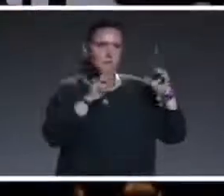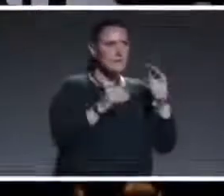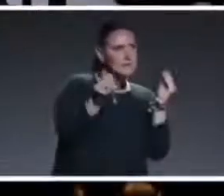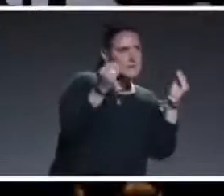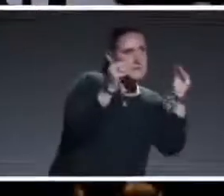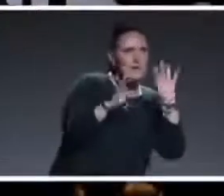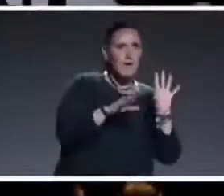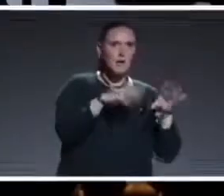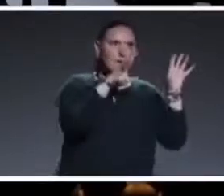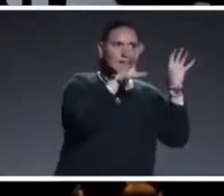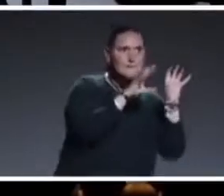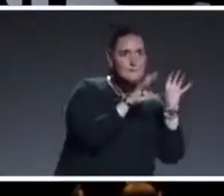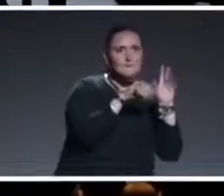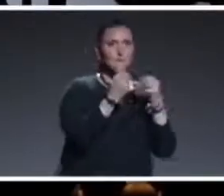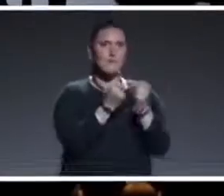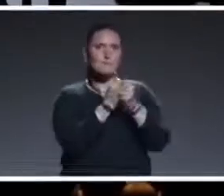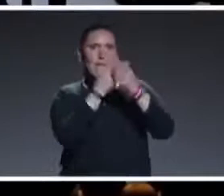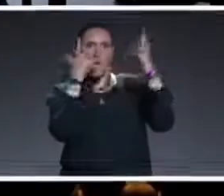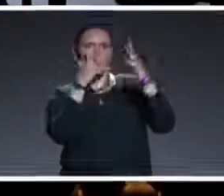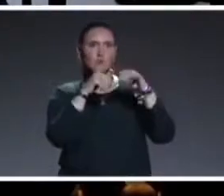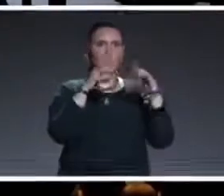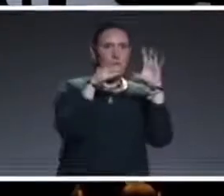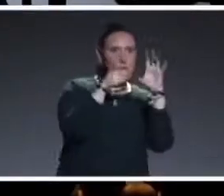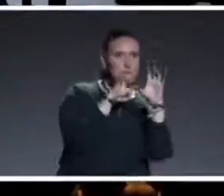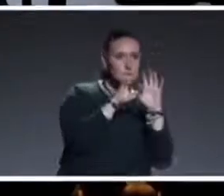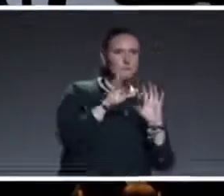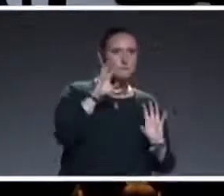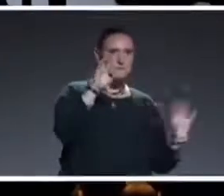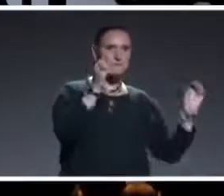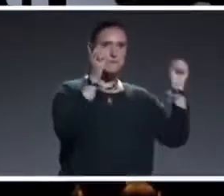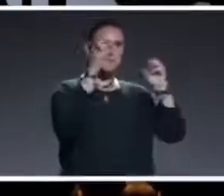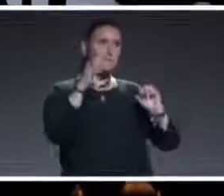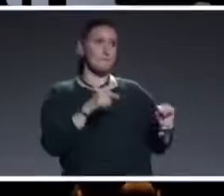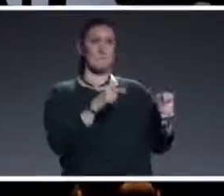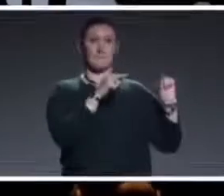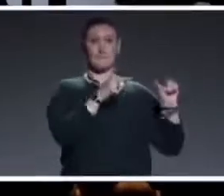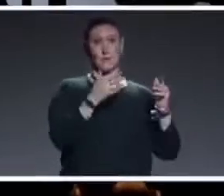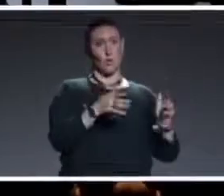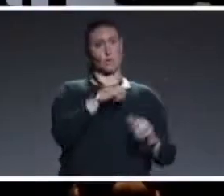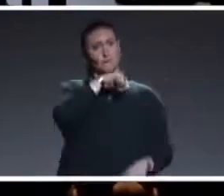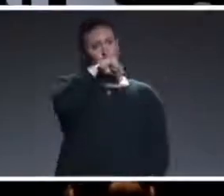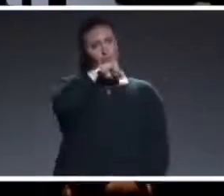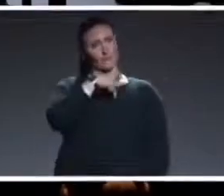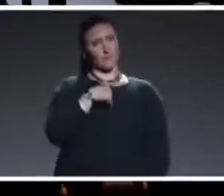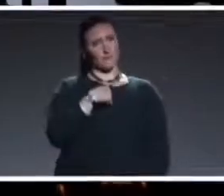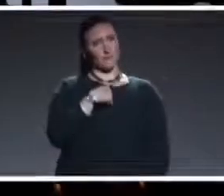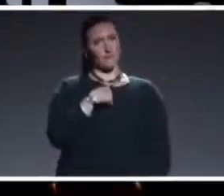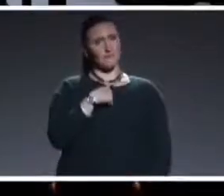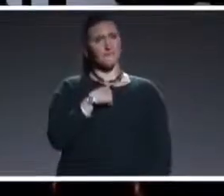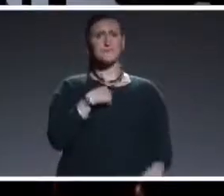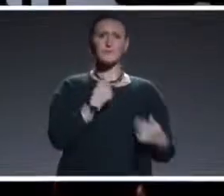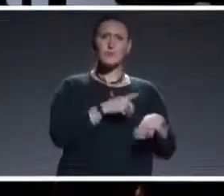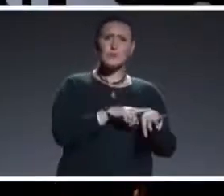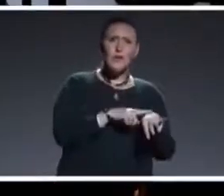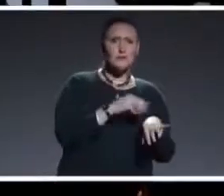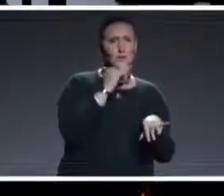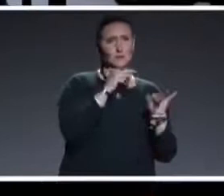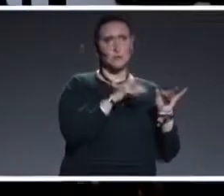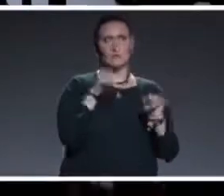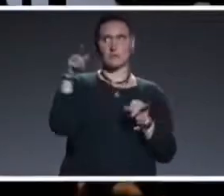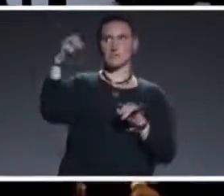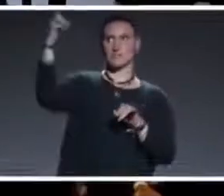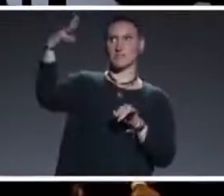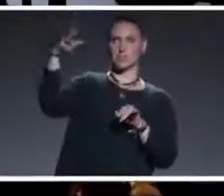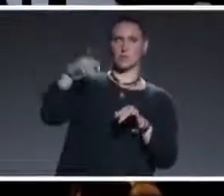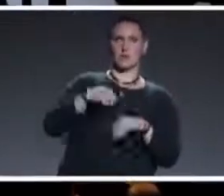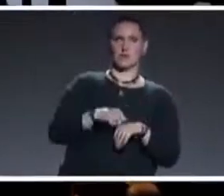backlight and this side light and it could stay like that and you would have time for it. And the thing about the sun is